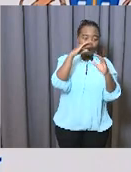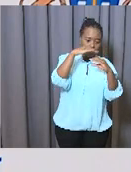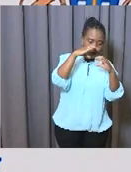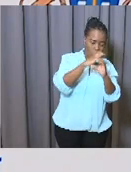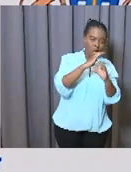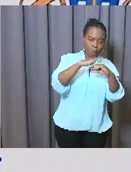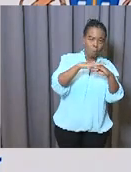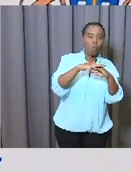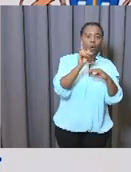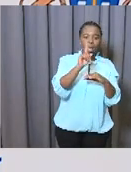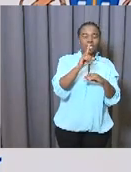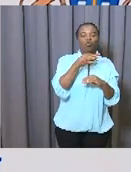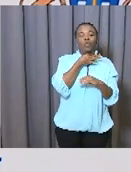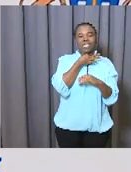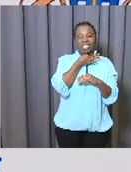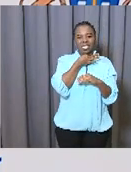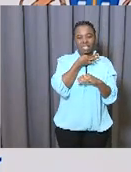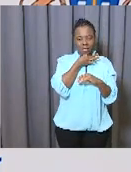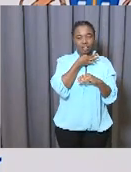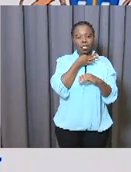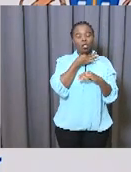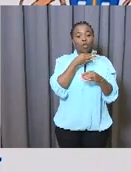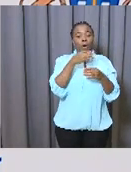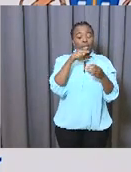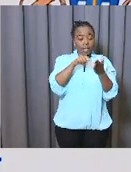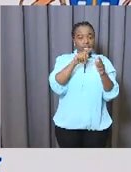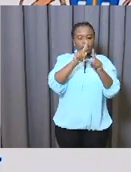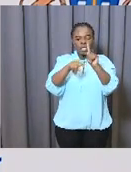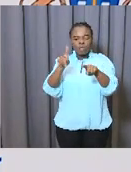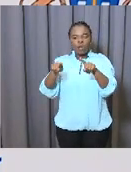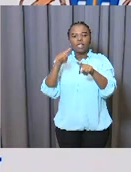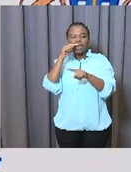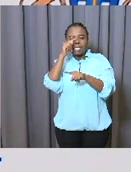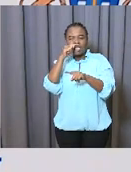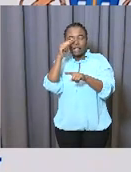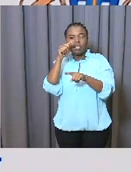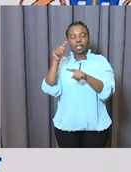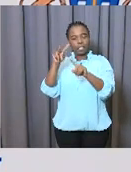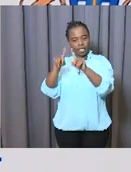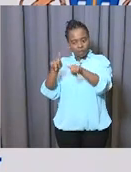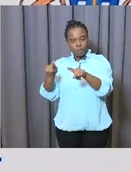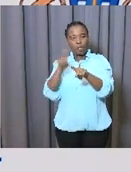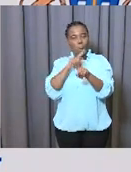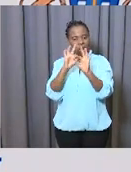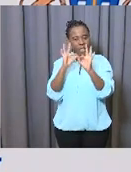the middle class people, the risk profile would be different. In the suburbs, there are fewer people living